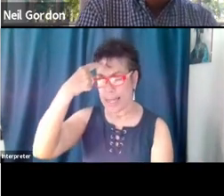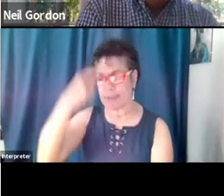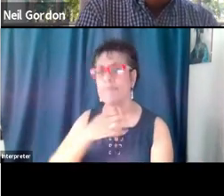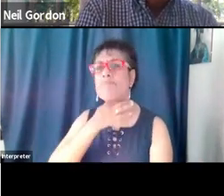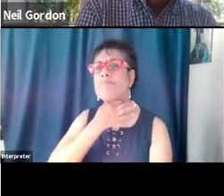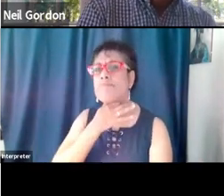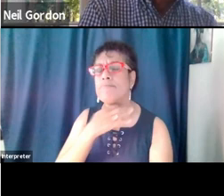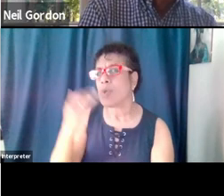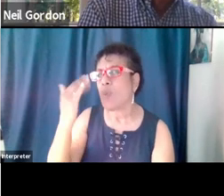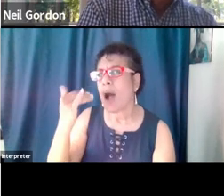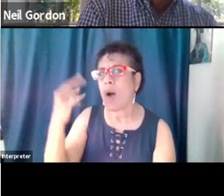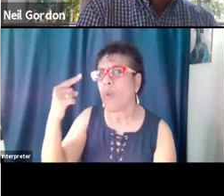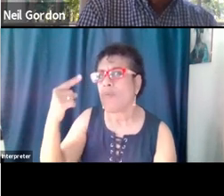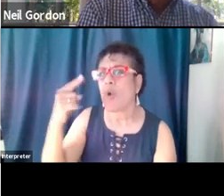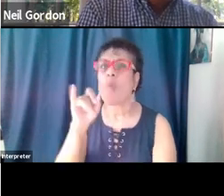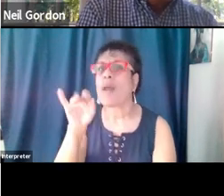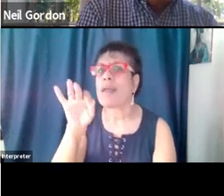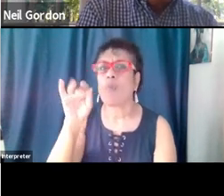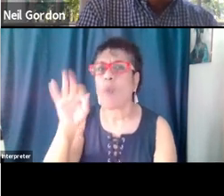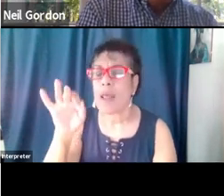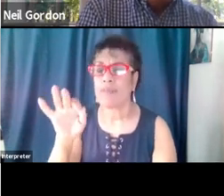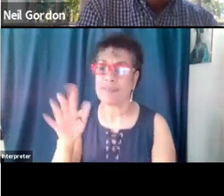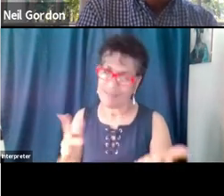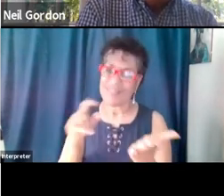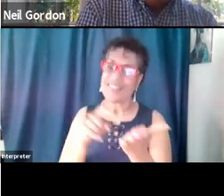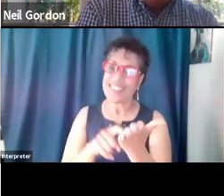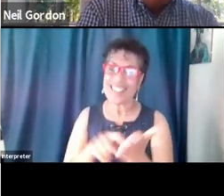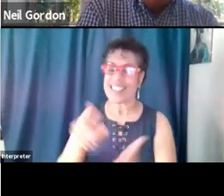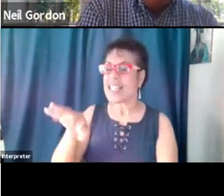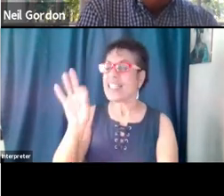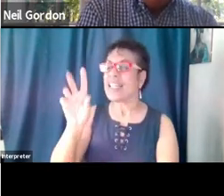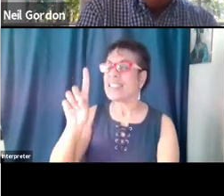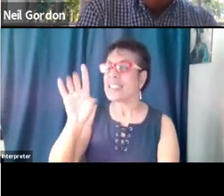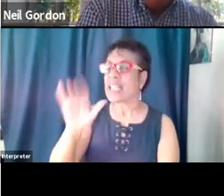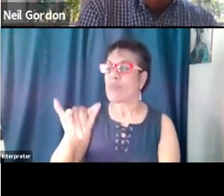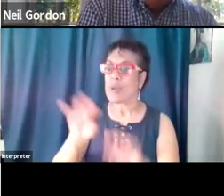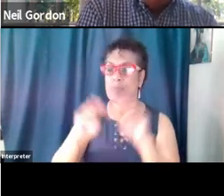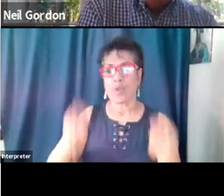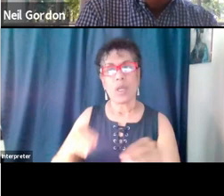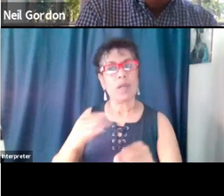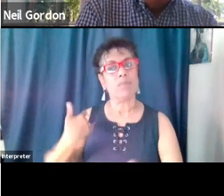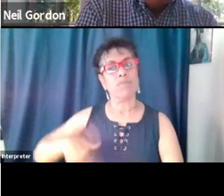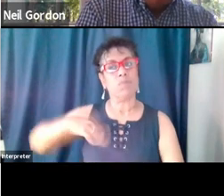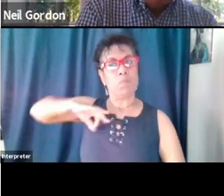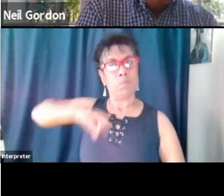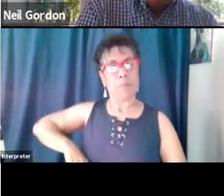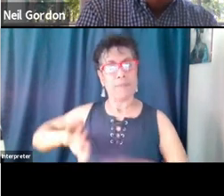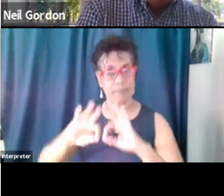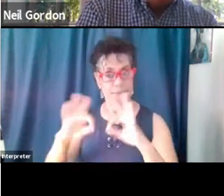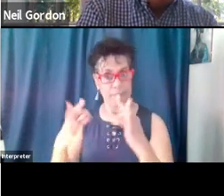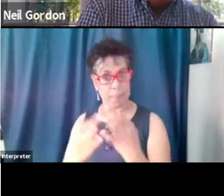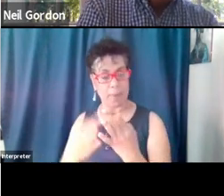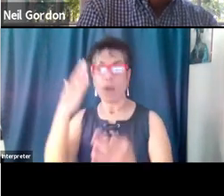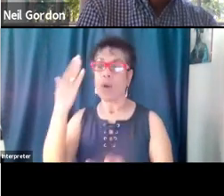them to acquire knowledge. The Discovery Museum makes a big difference for families. Because we believe every